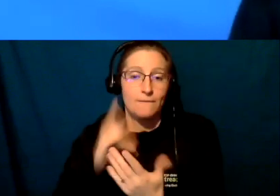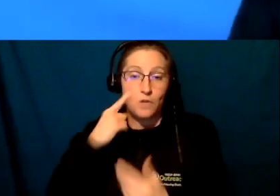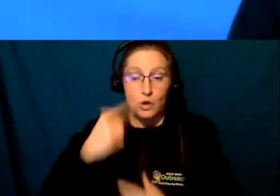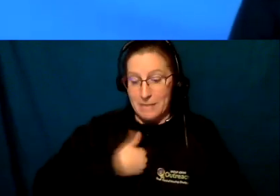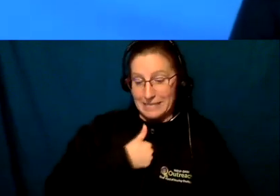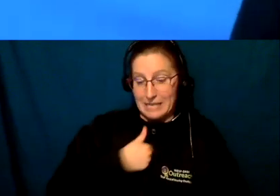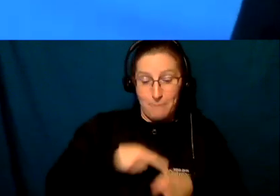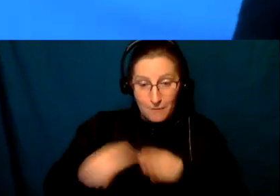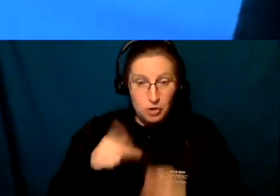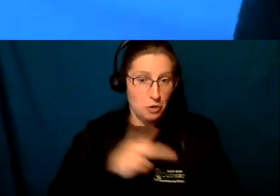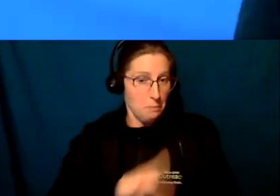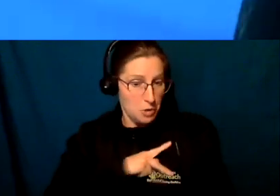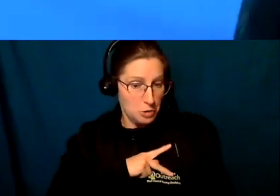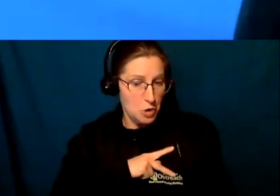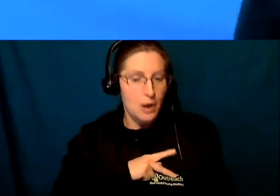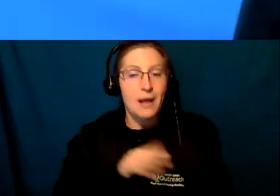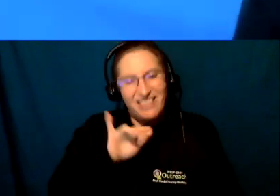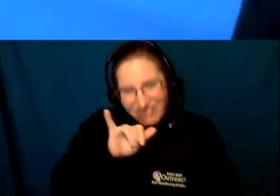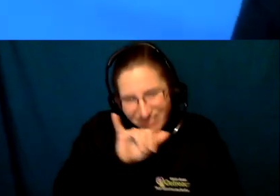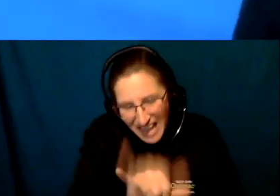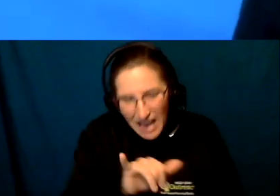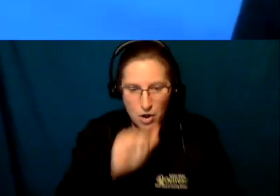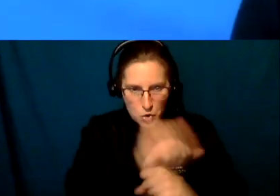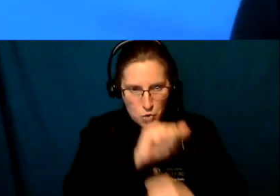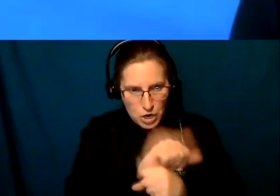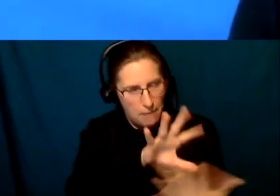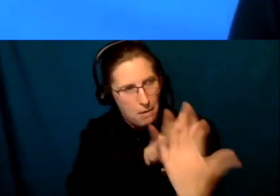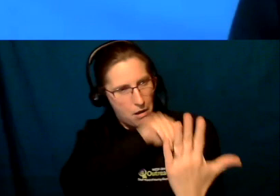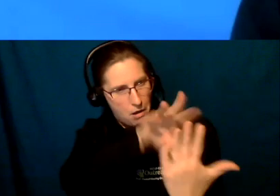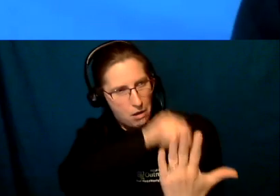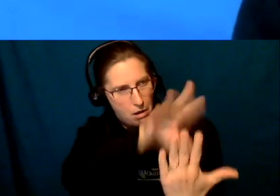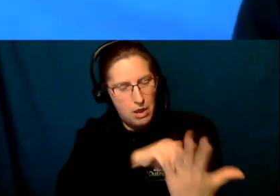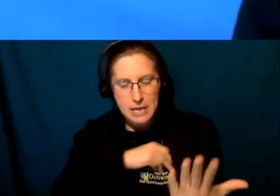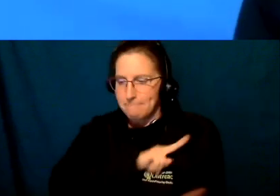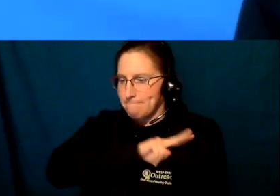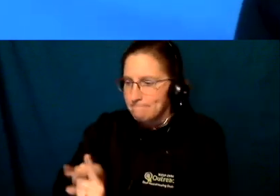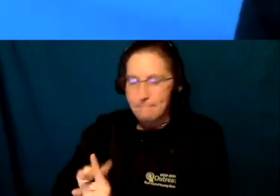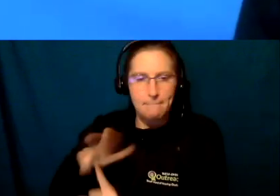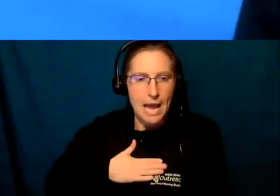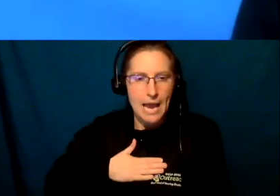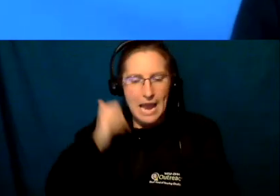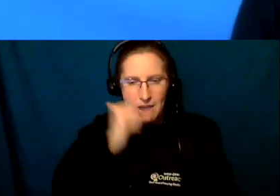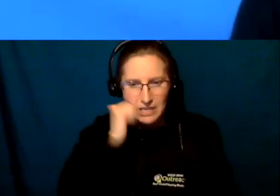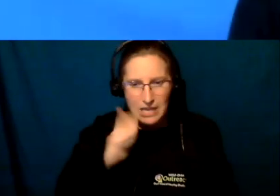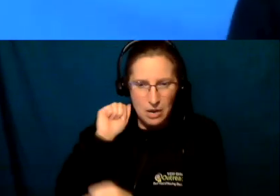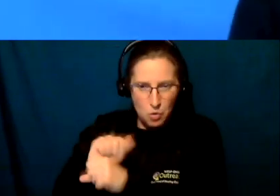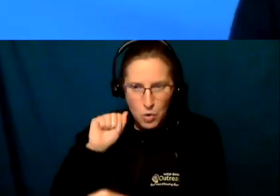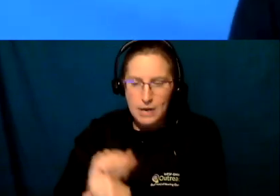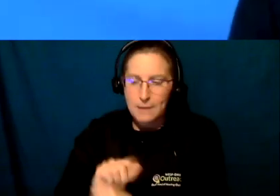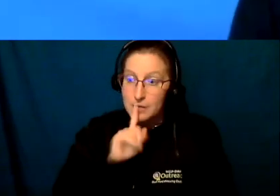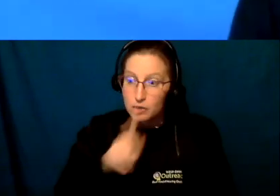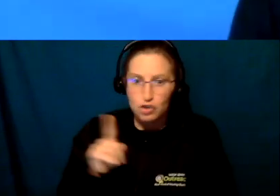that deliberate practice is directly impacting the work that I do every day with my students and them having equal access